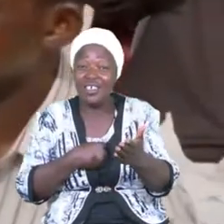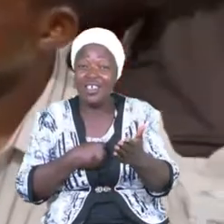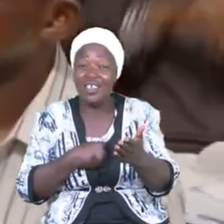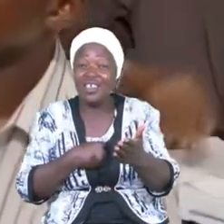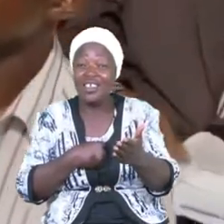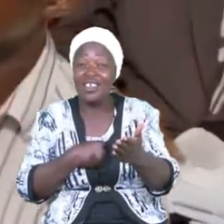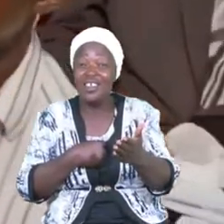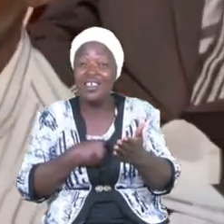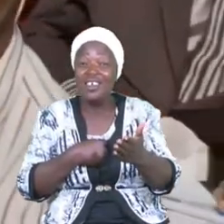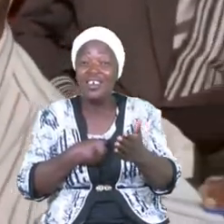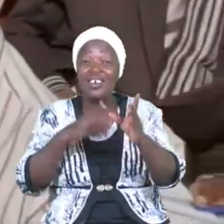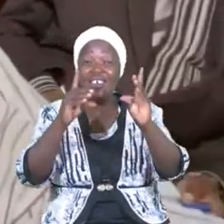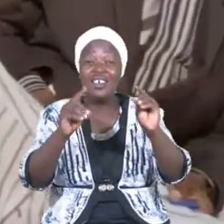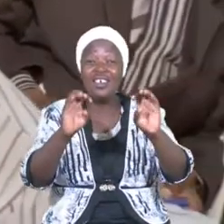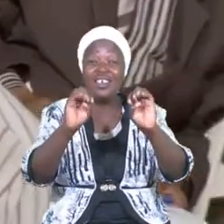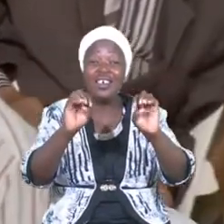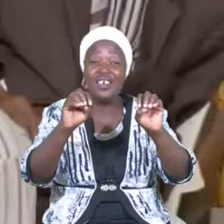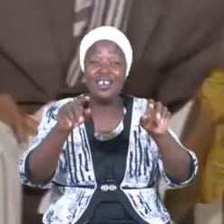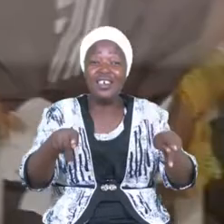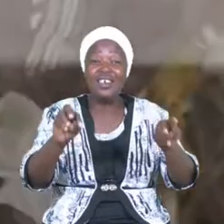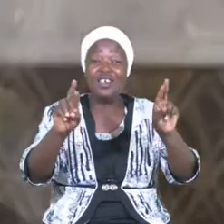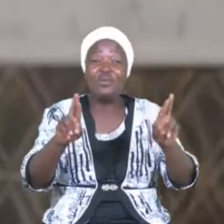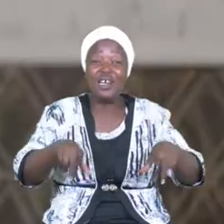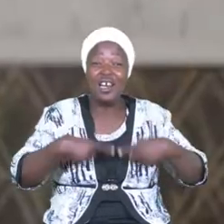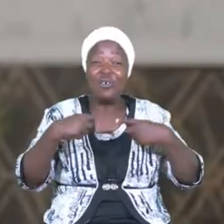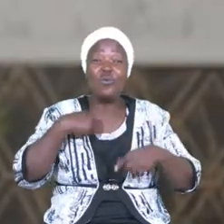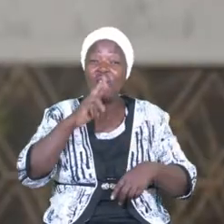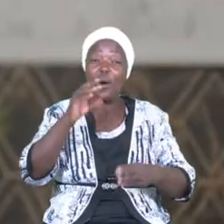deeper life, we're more than conquerors.